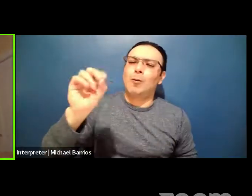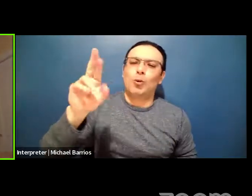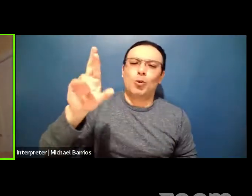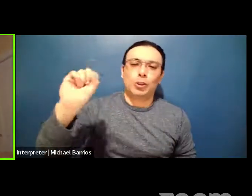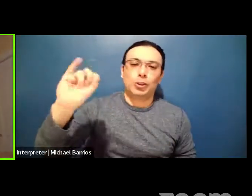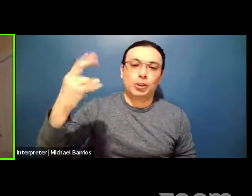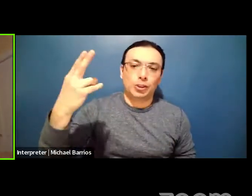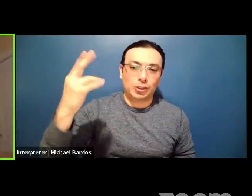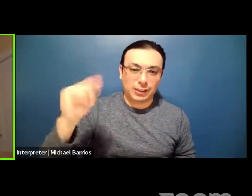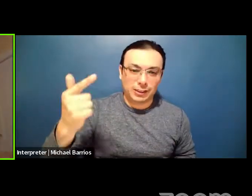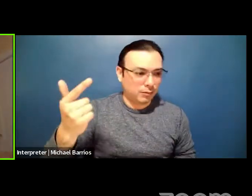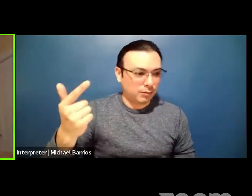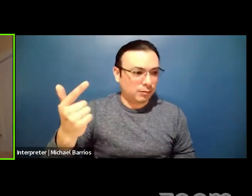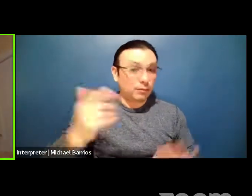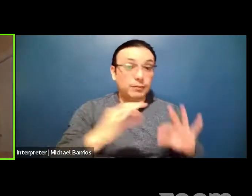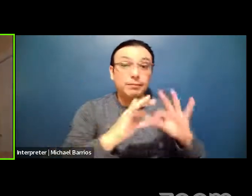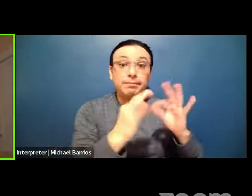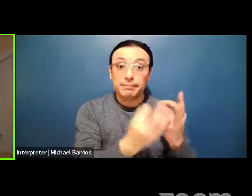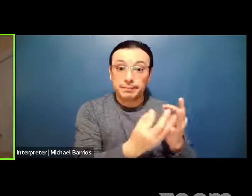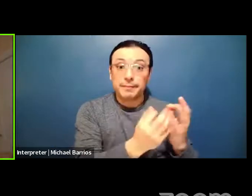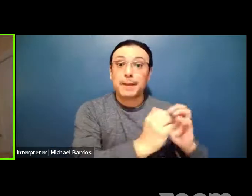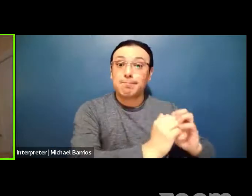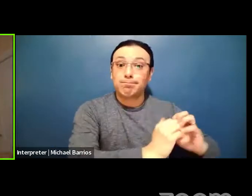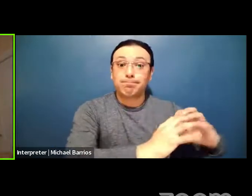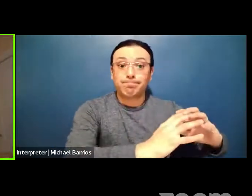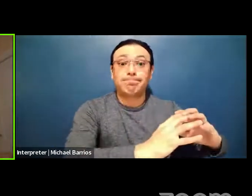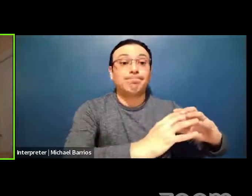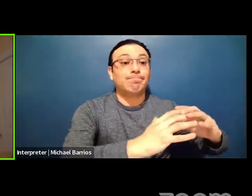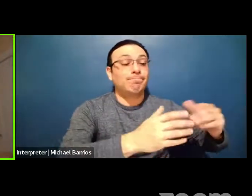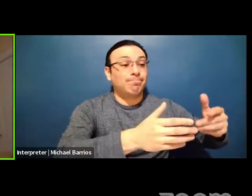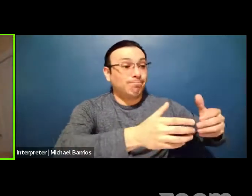it means to be in kinship with others.